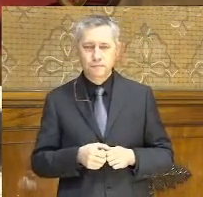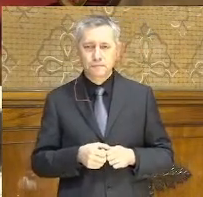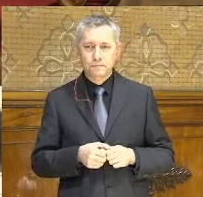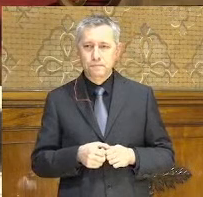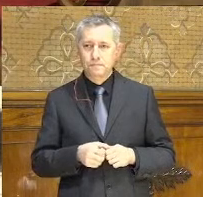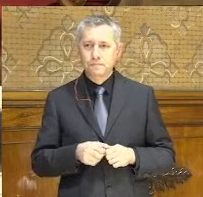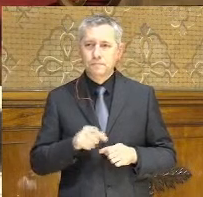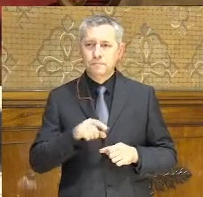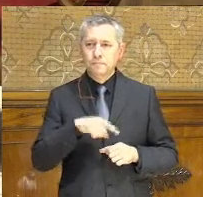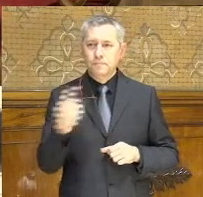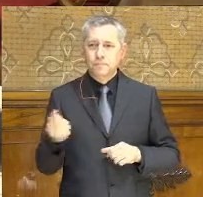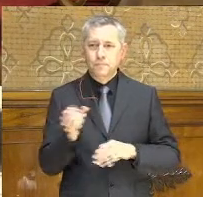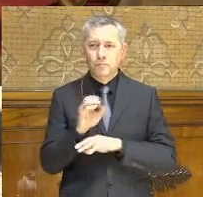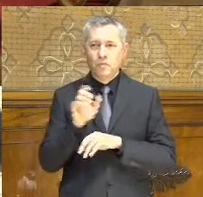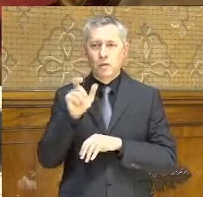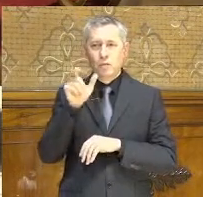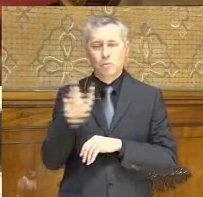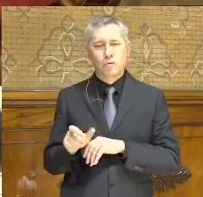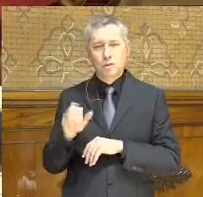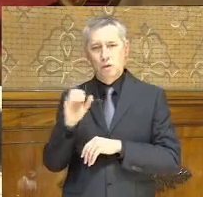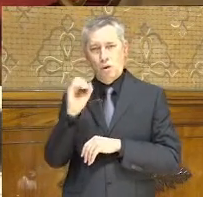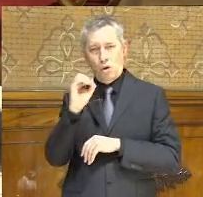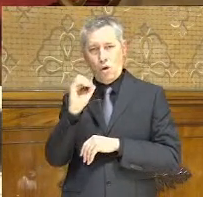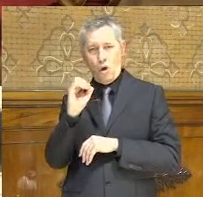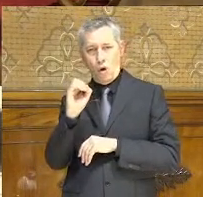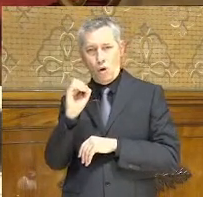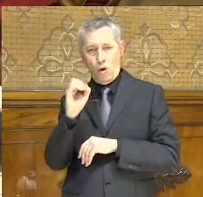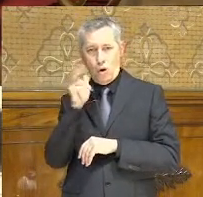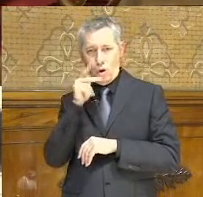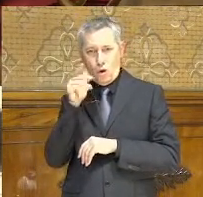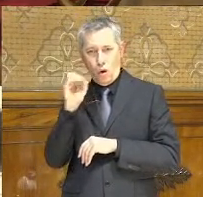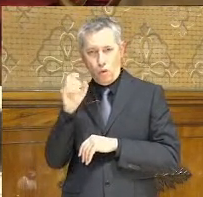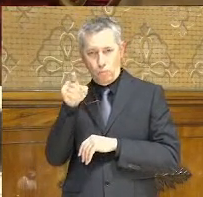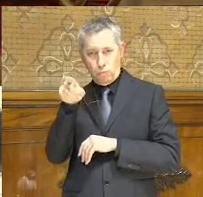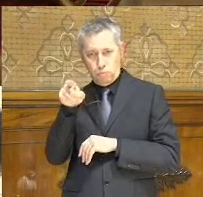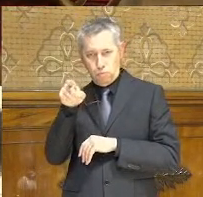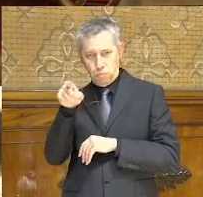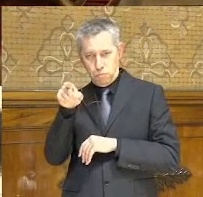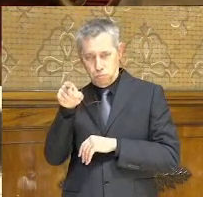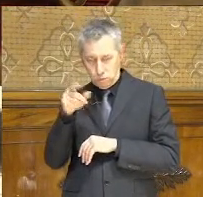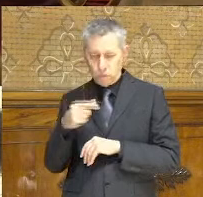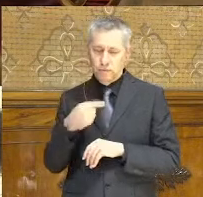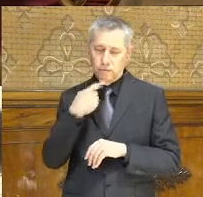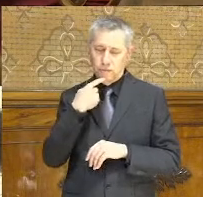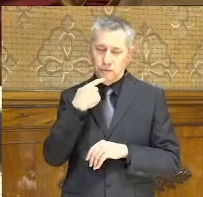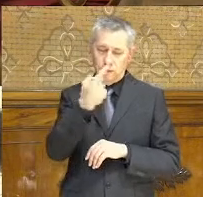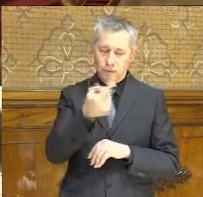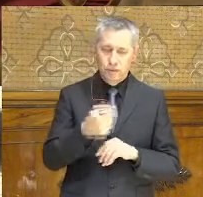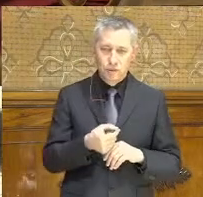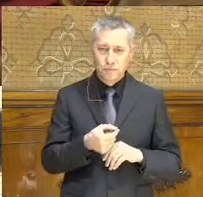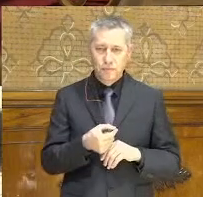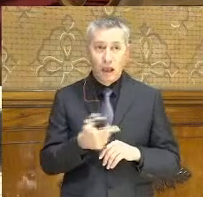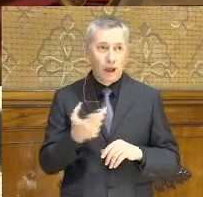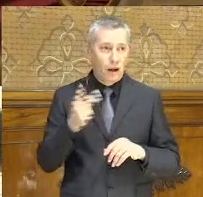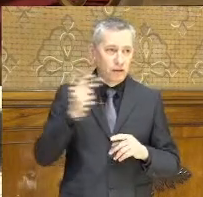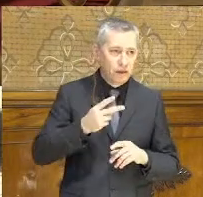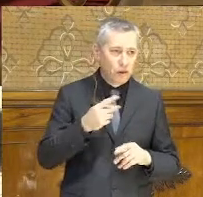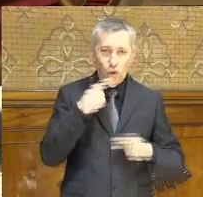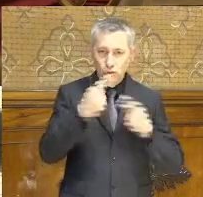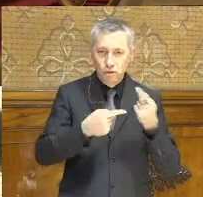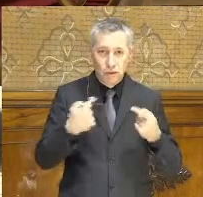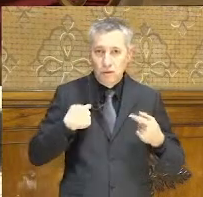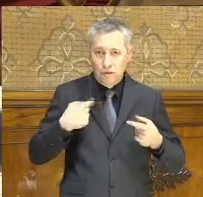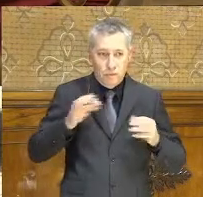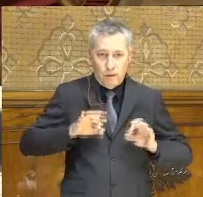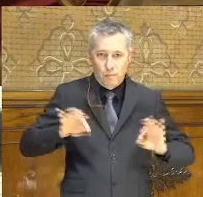follow up from this event? I'm also unprepared. In fact, I have a set of questions that I wrote down. I've given you all excuses for